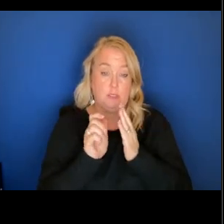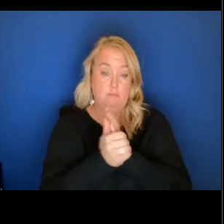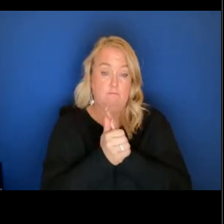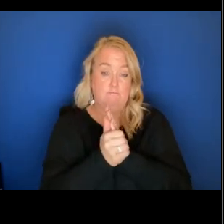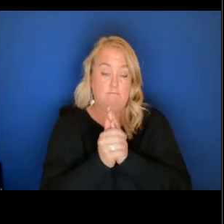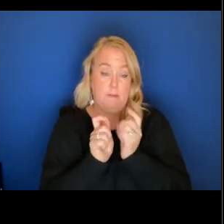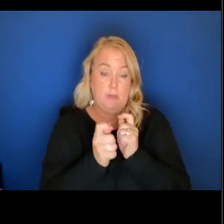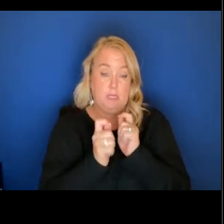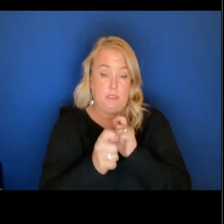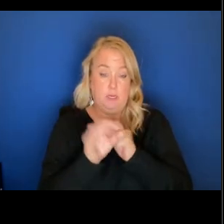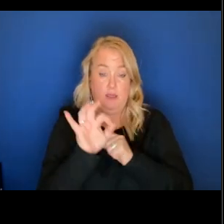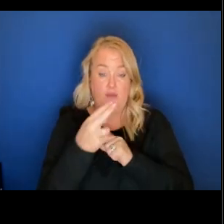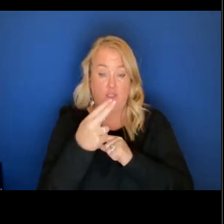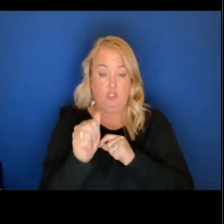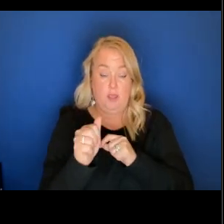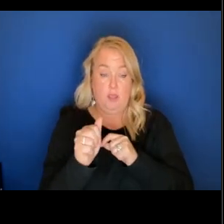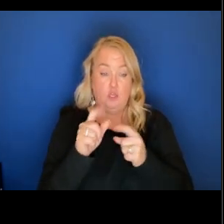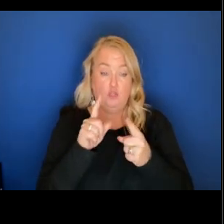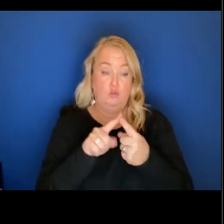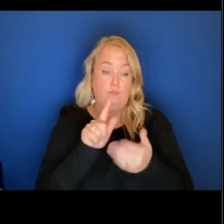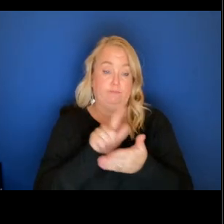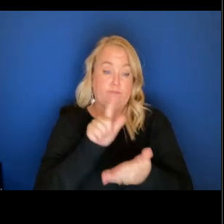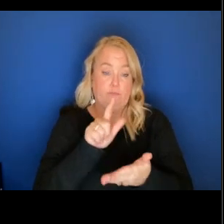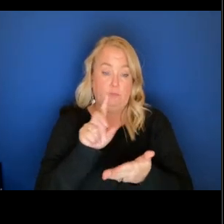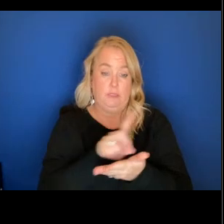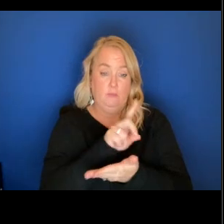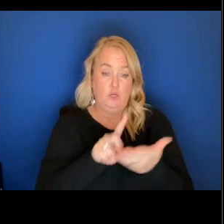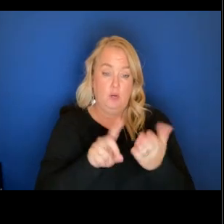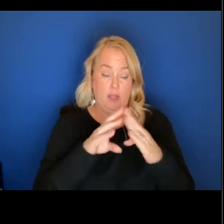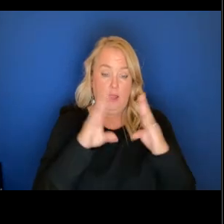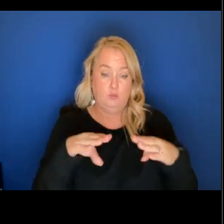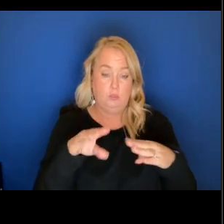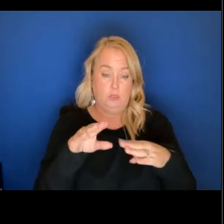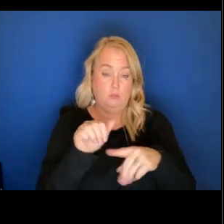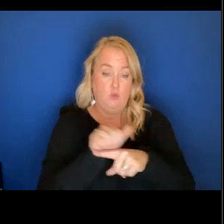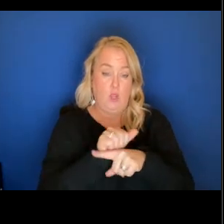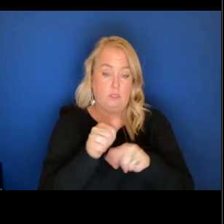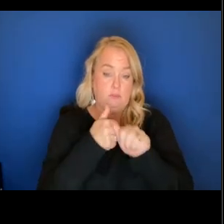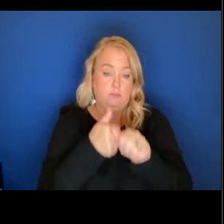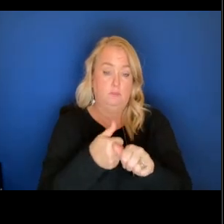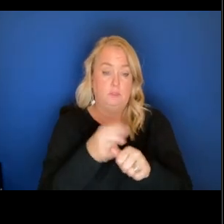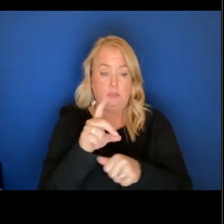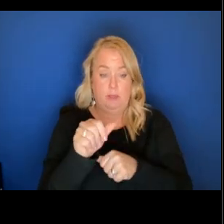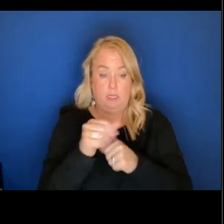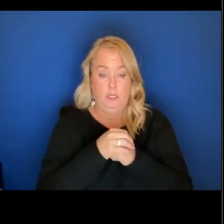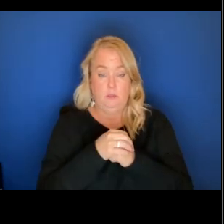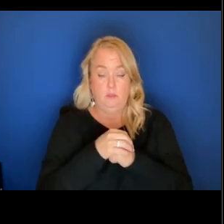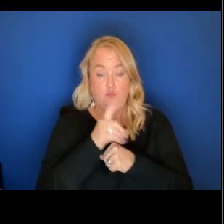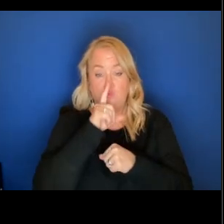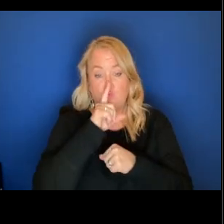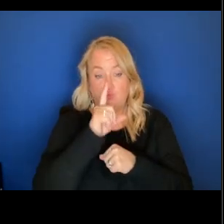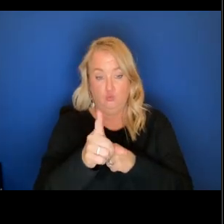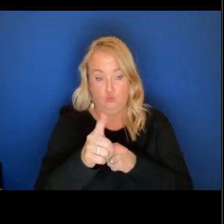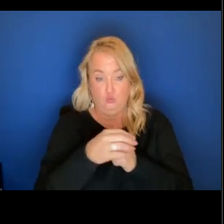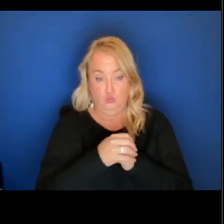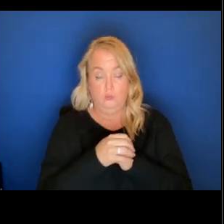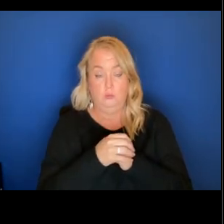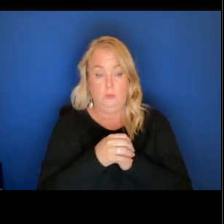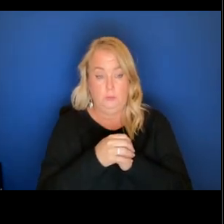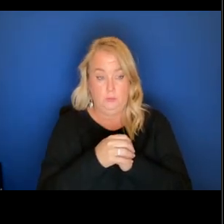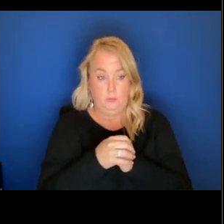FHA coverage to prohibit discriminatory housing practices based on disability. That answer was